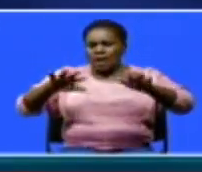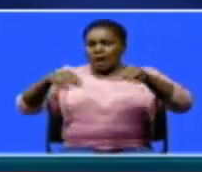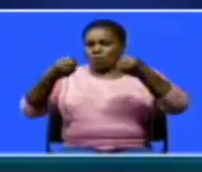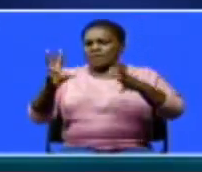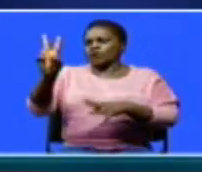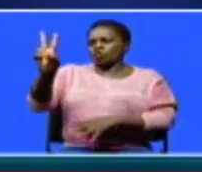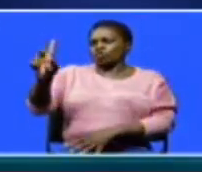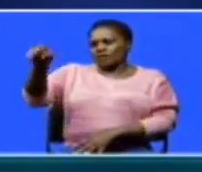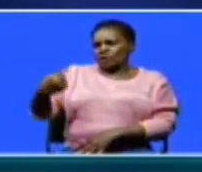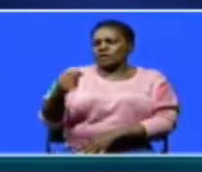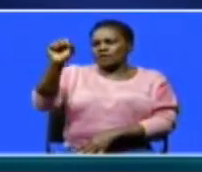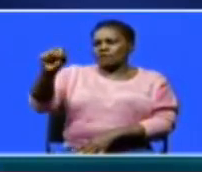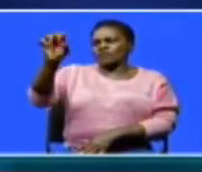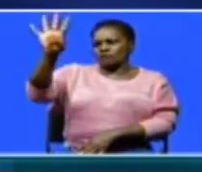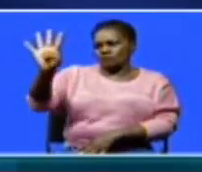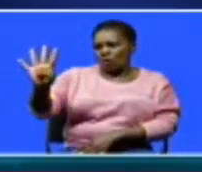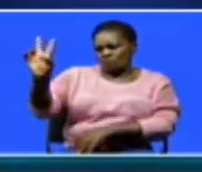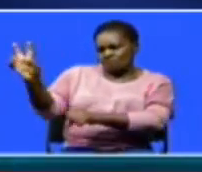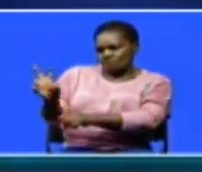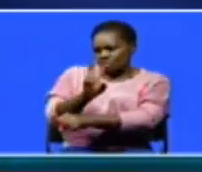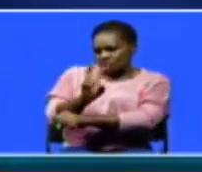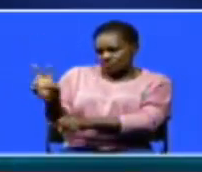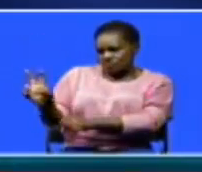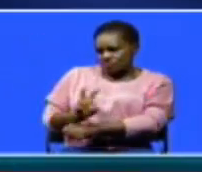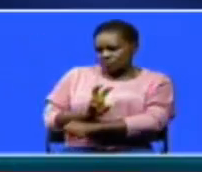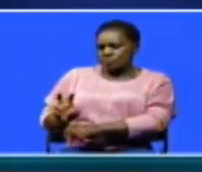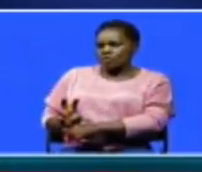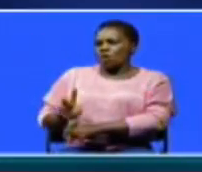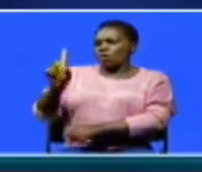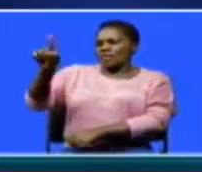of 2,054 contacts have been monitored,